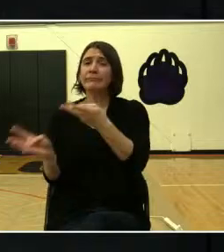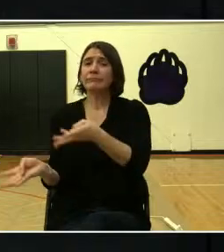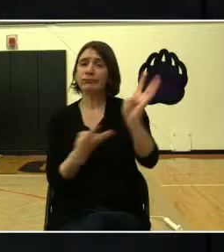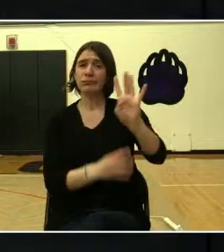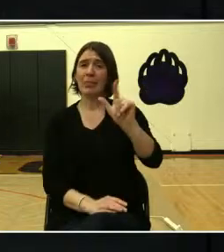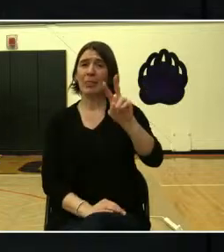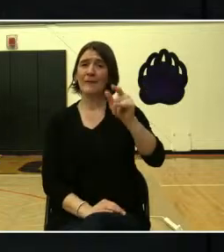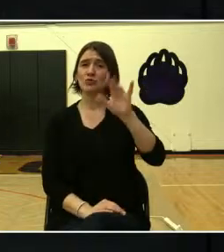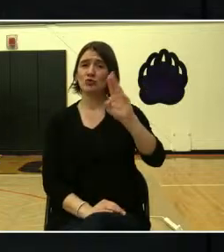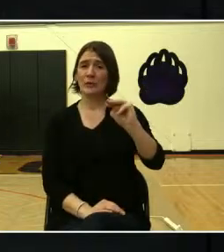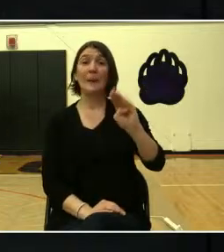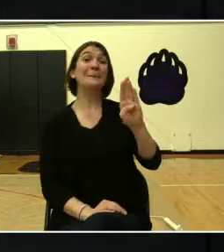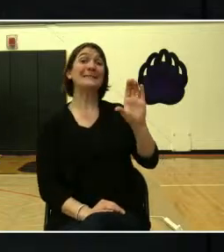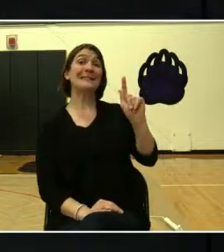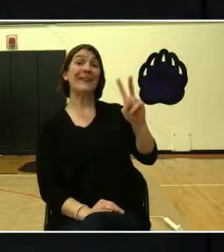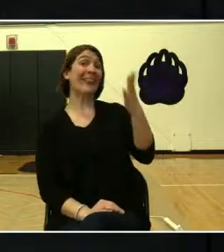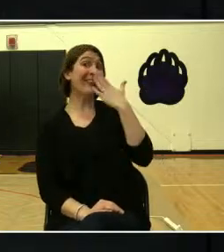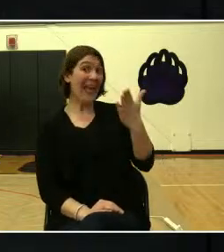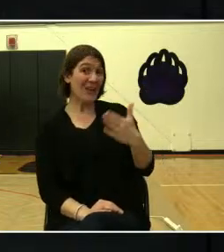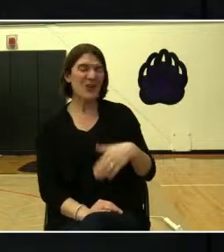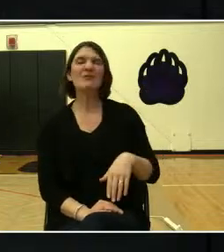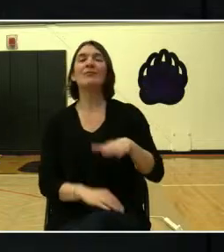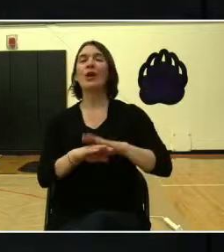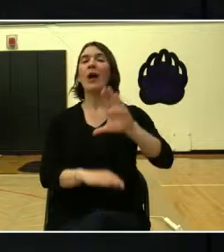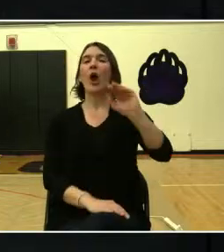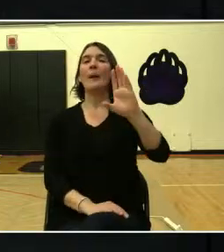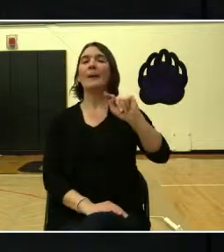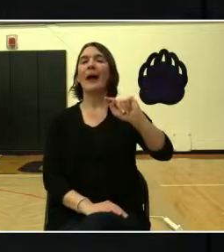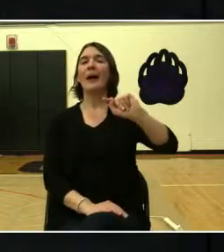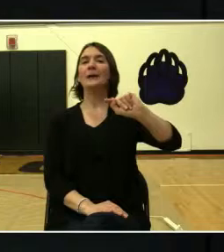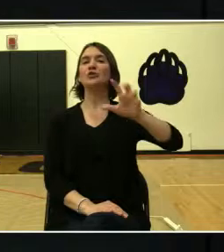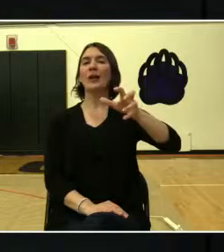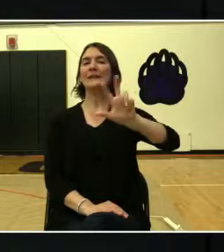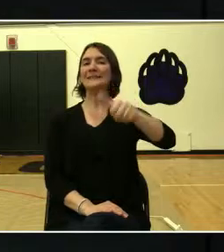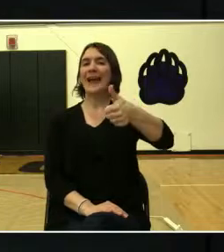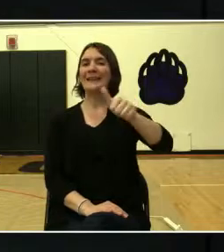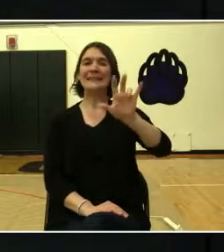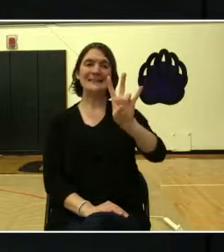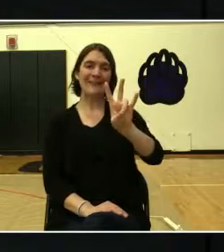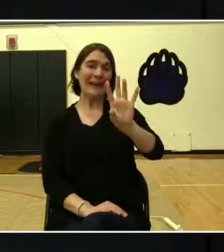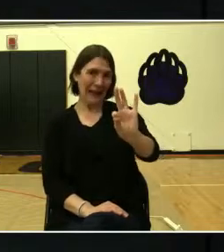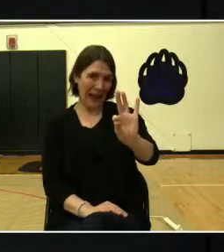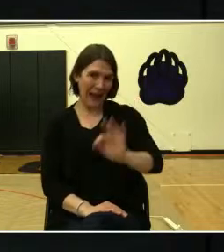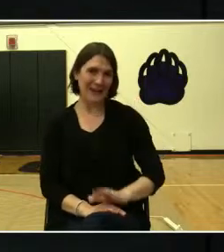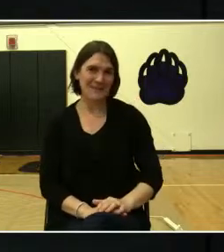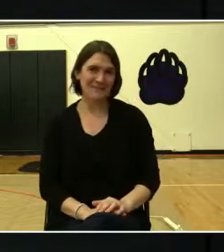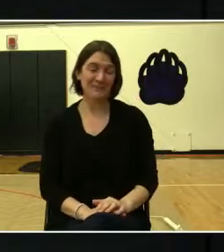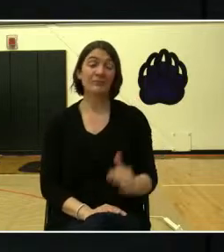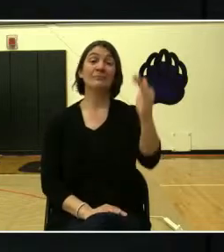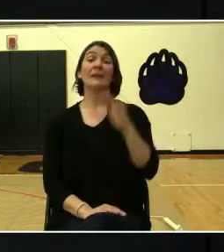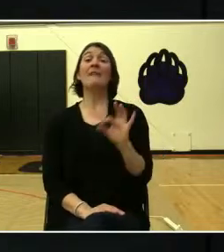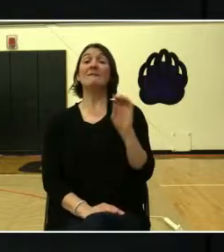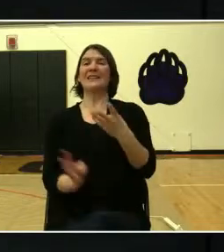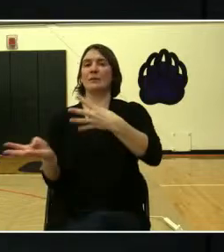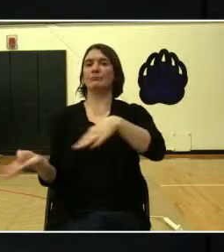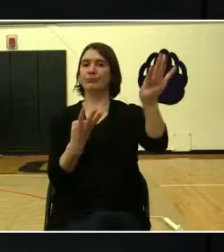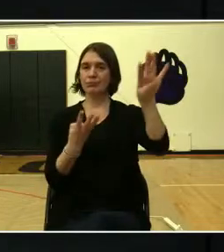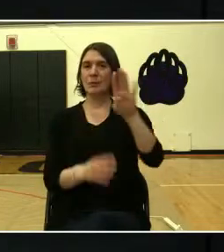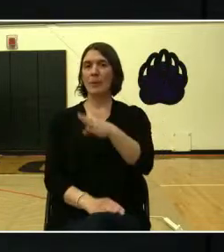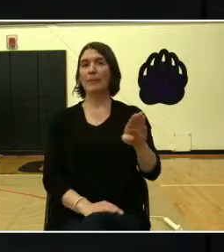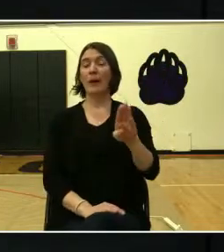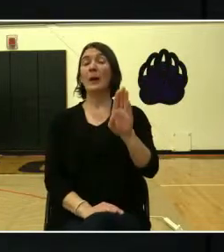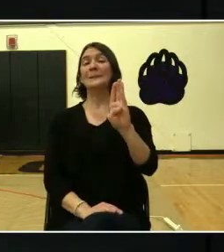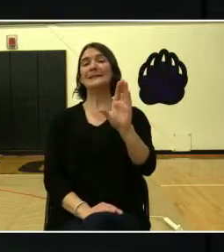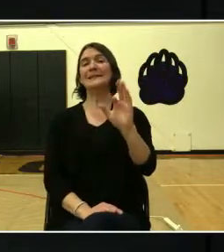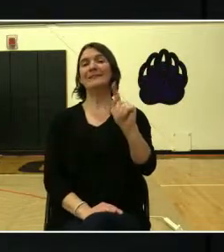live by bctv on Comcast channel 1079 and on Facebook at brador